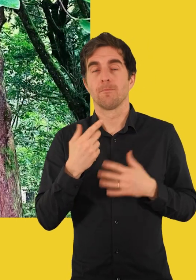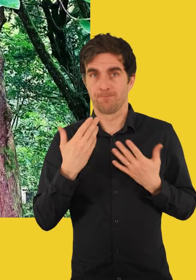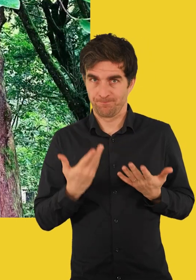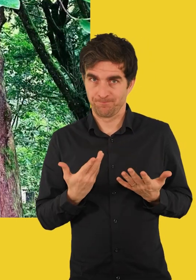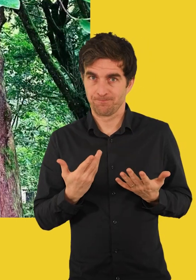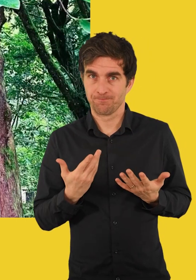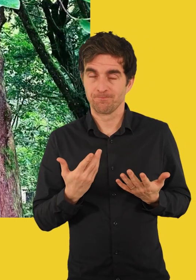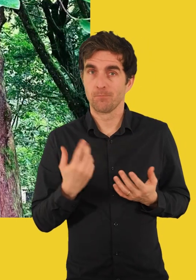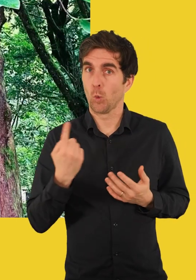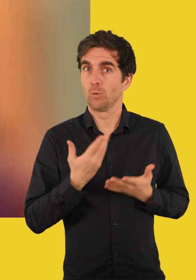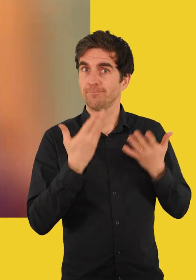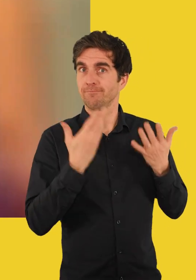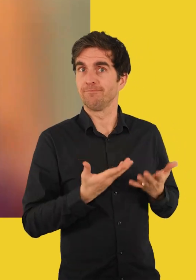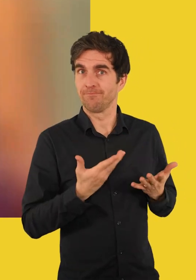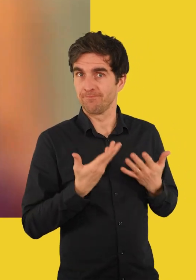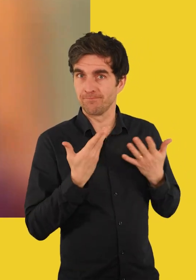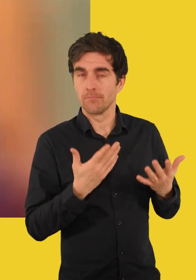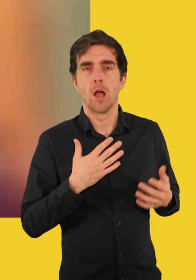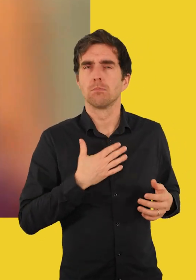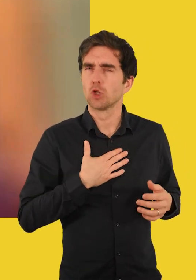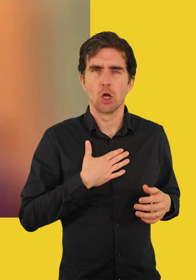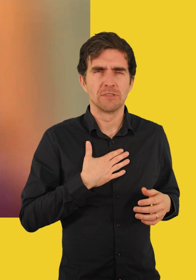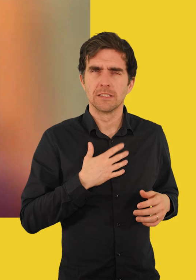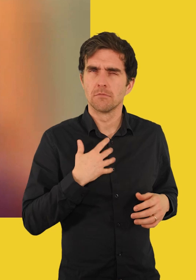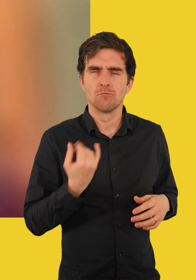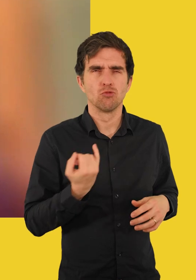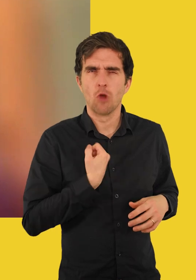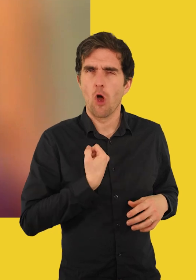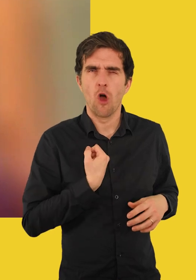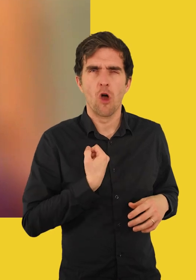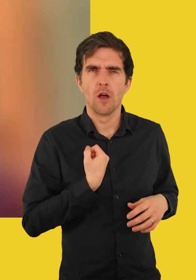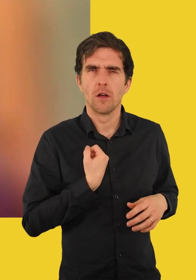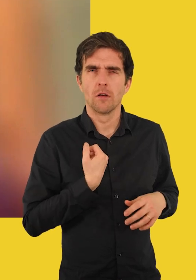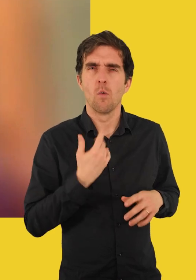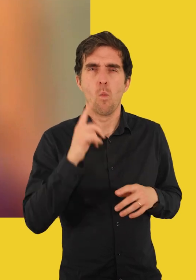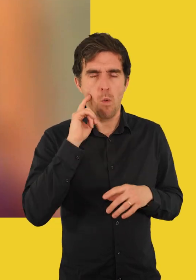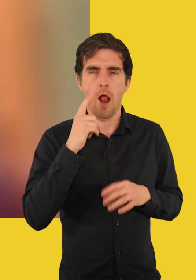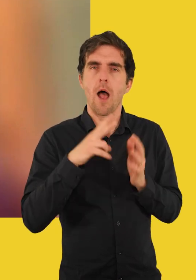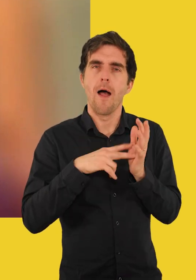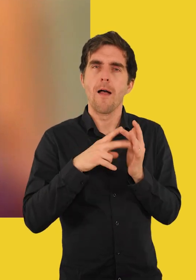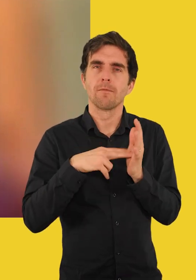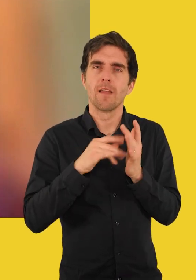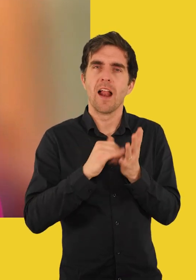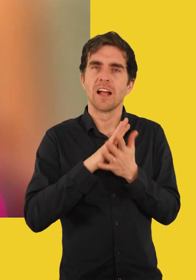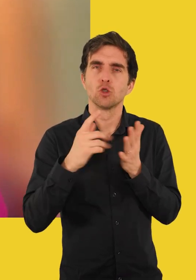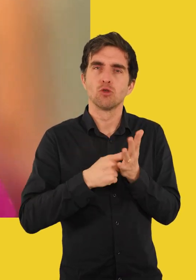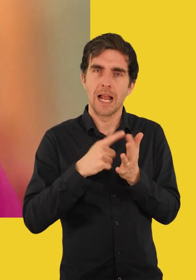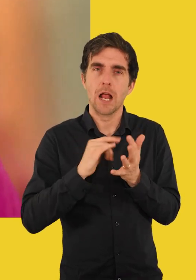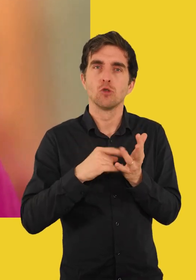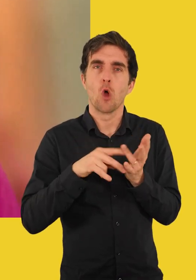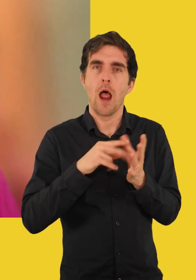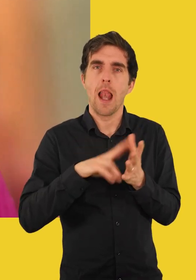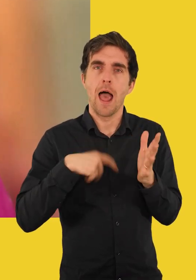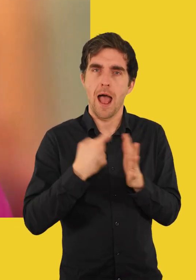Solanki, who is oh, I'm sorry, I've got the wrong thing. So we'll hear from Vinashree Solanki, a designer and